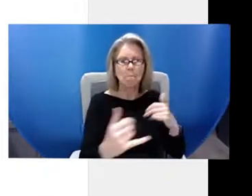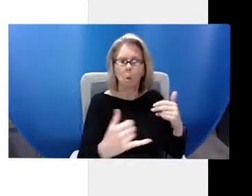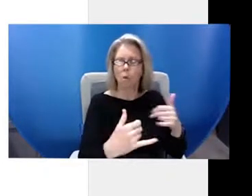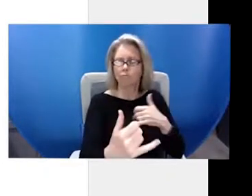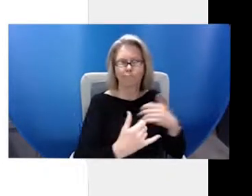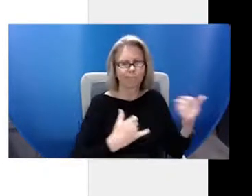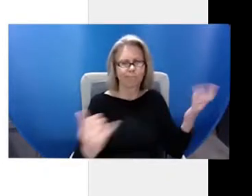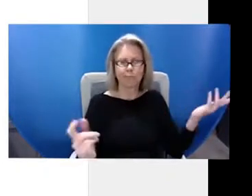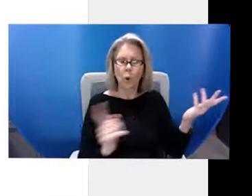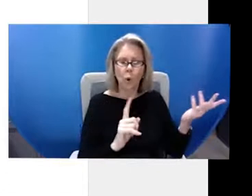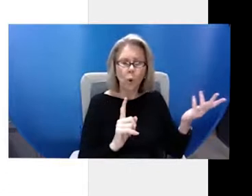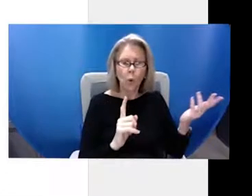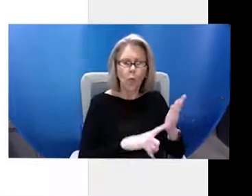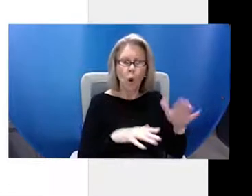where